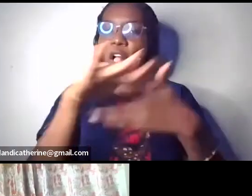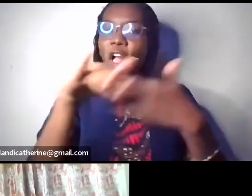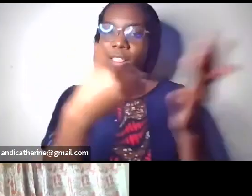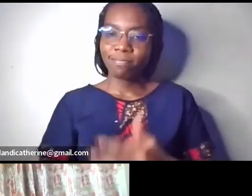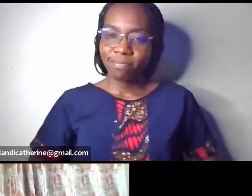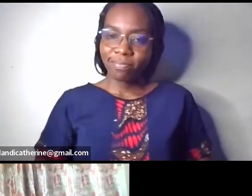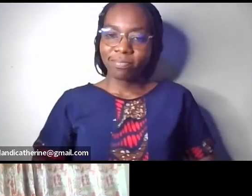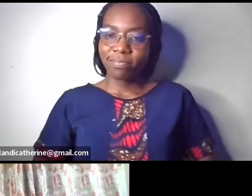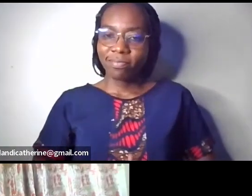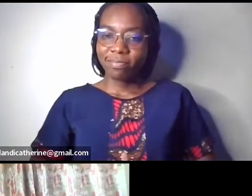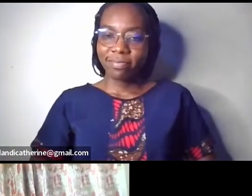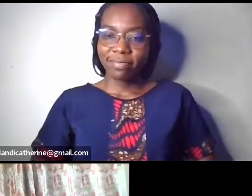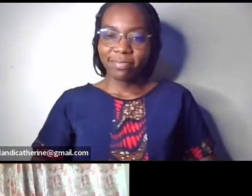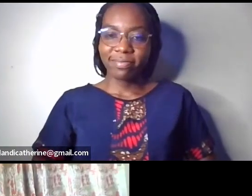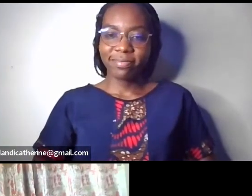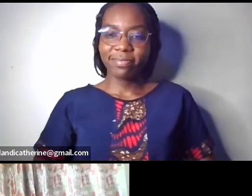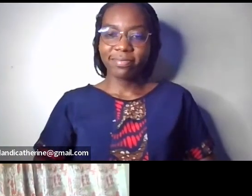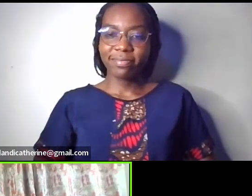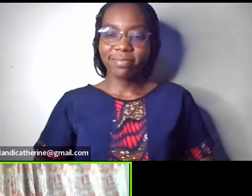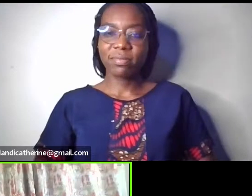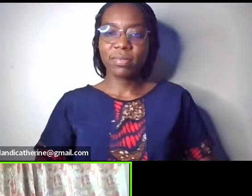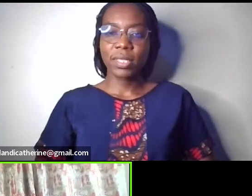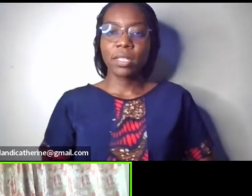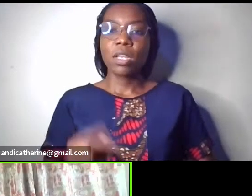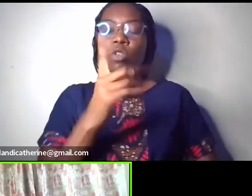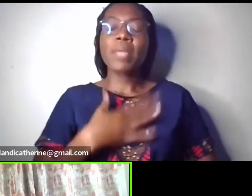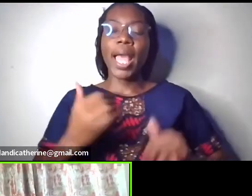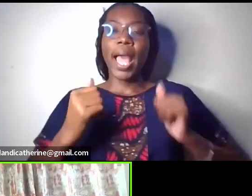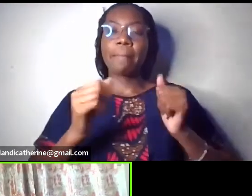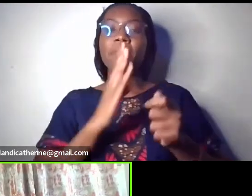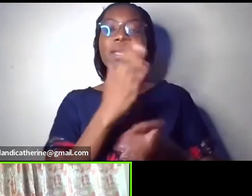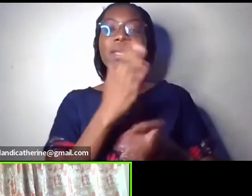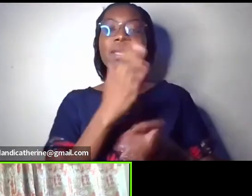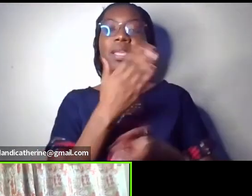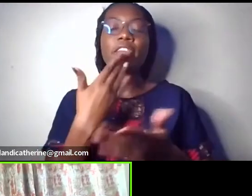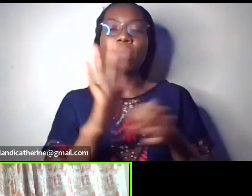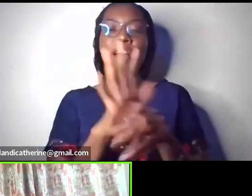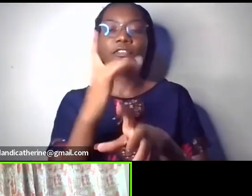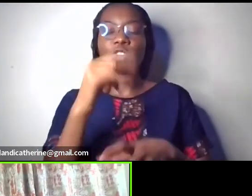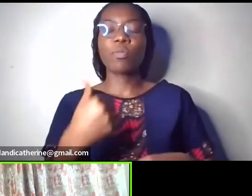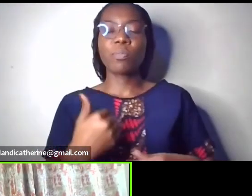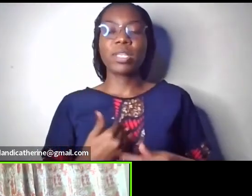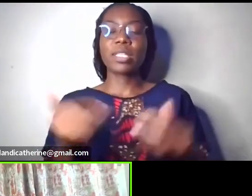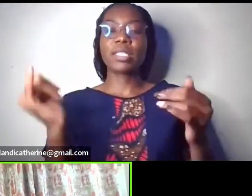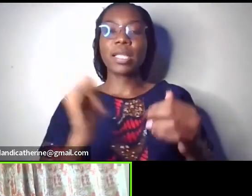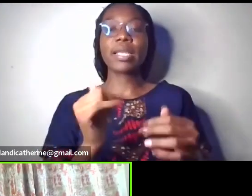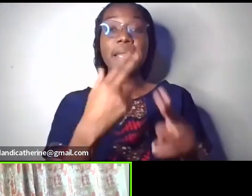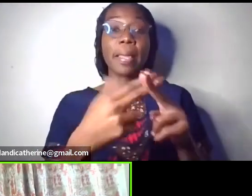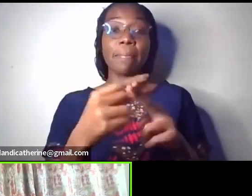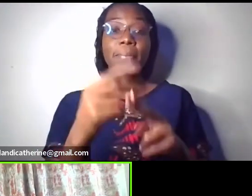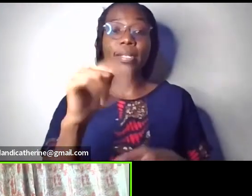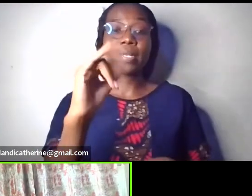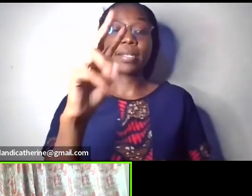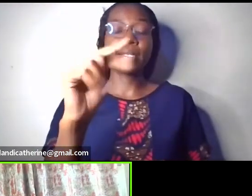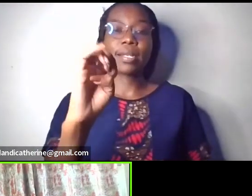Good evening. Good evening. I'm privileged to be here. Thank you for having me. My name is Linnet Ndung'u, just as Grace